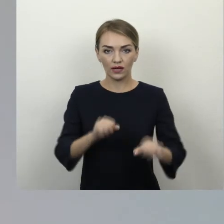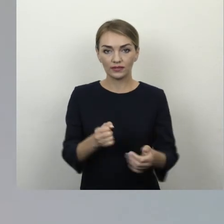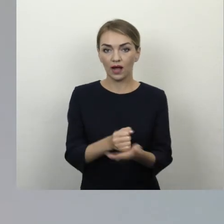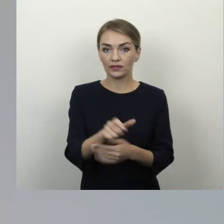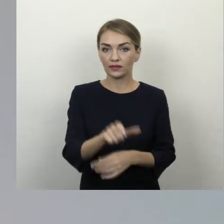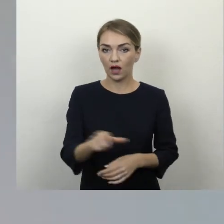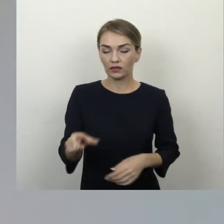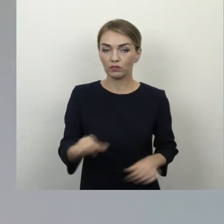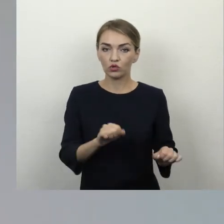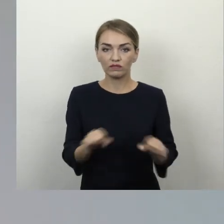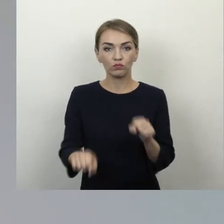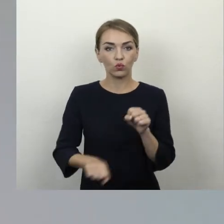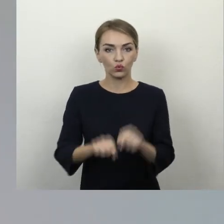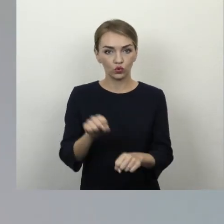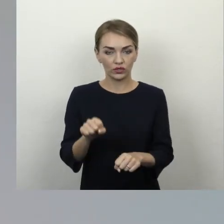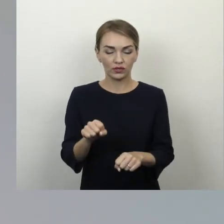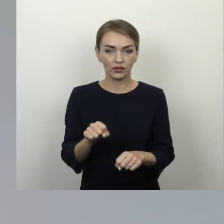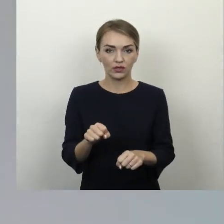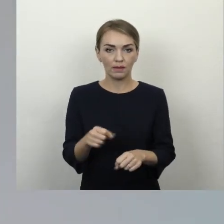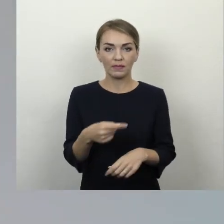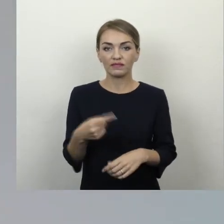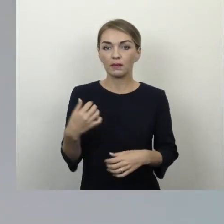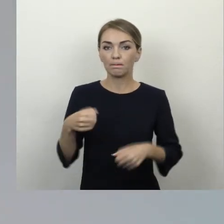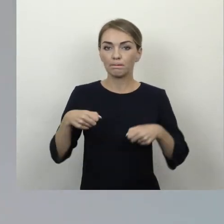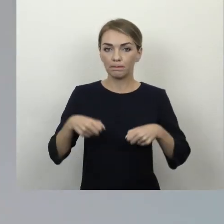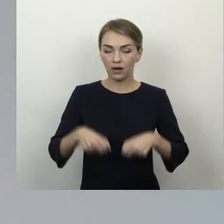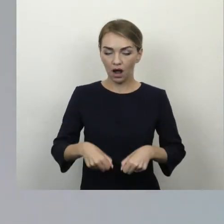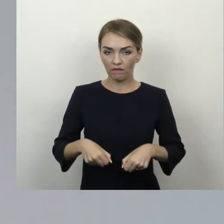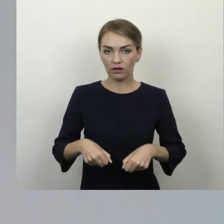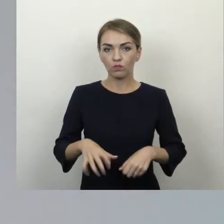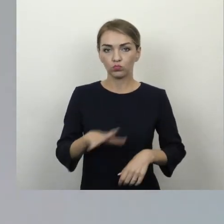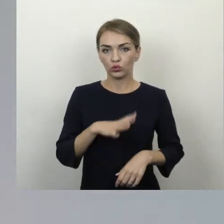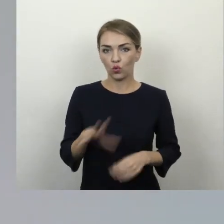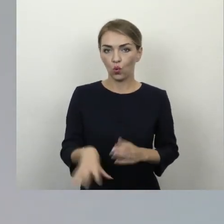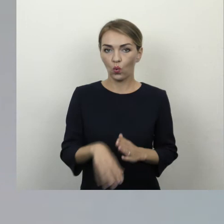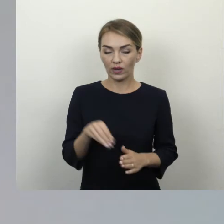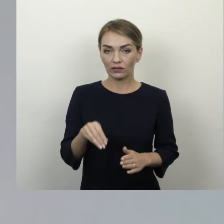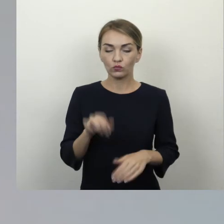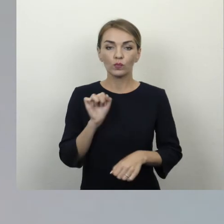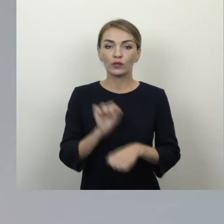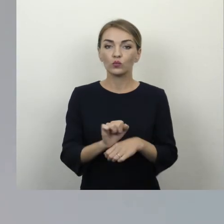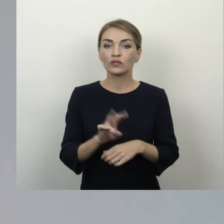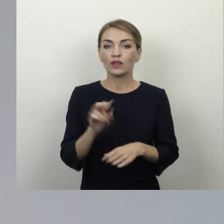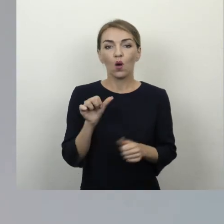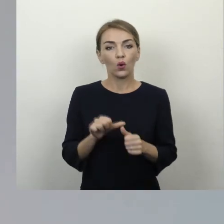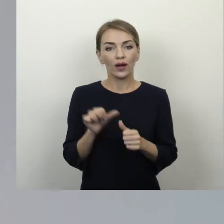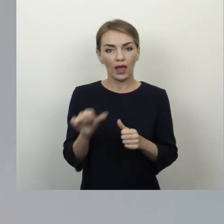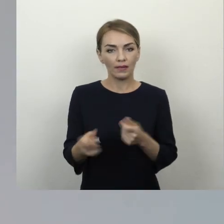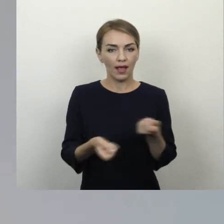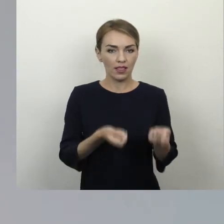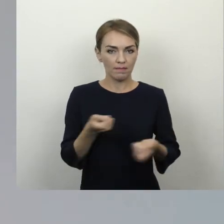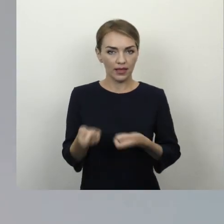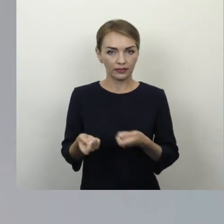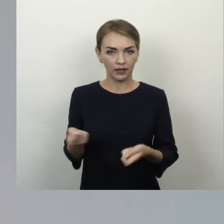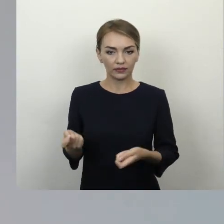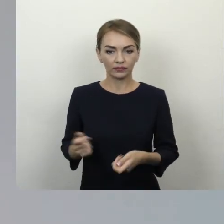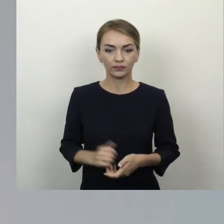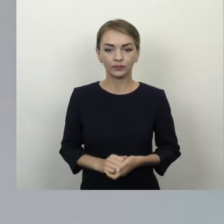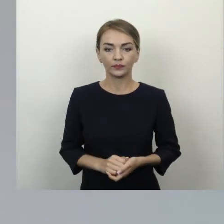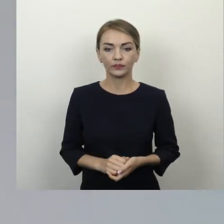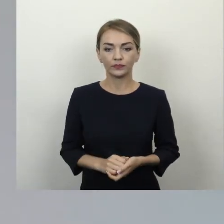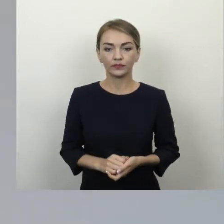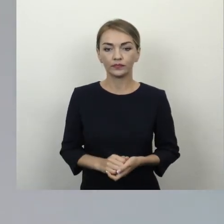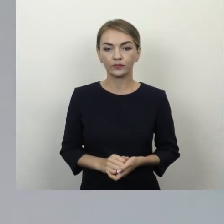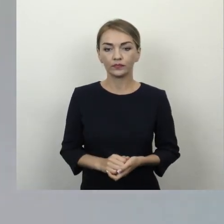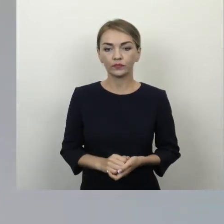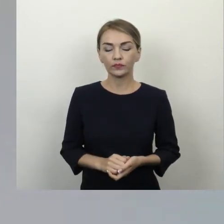on the contrary, it has made it even more difficult for the candidates to see their right to be elected implemented.